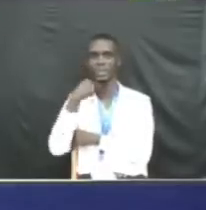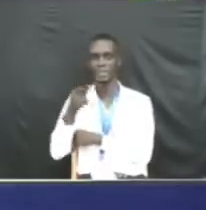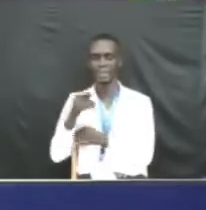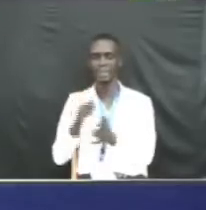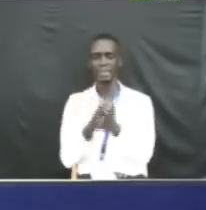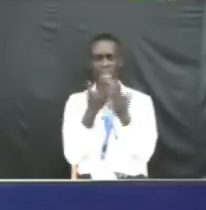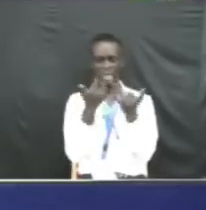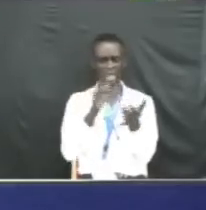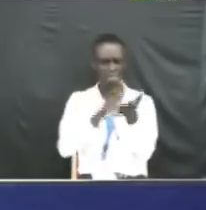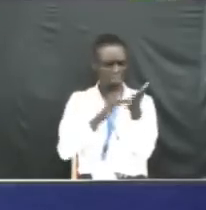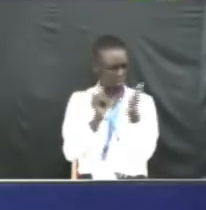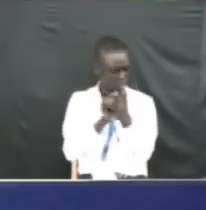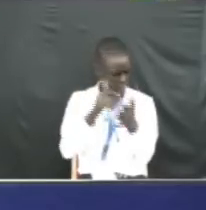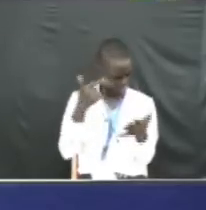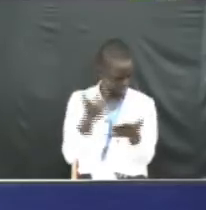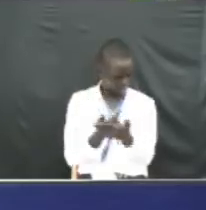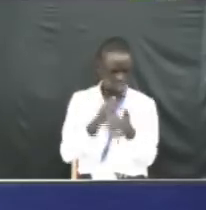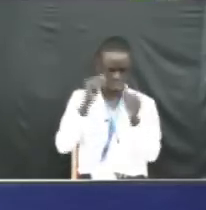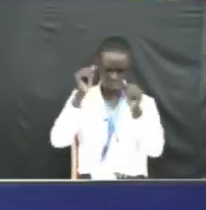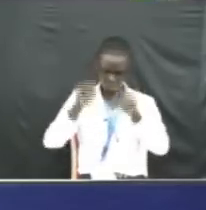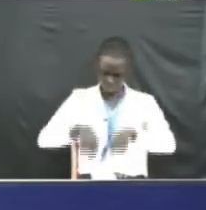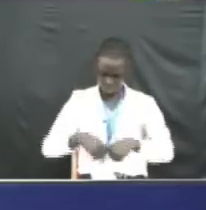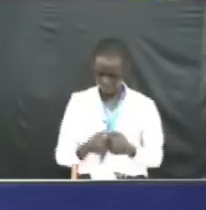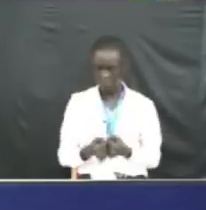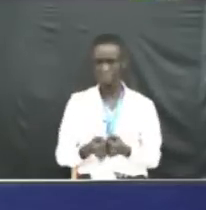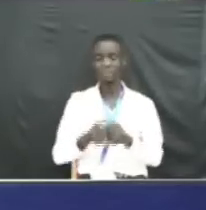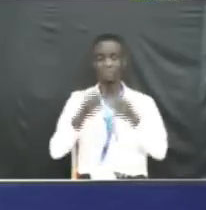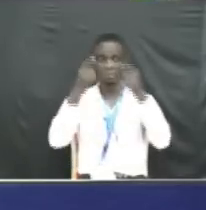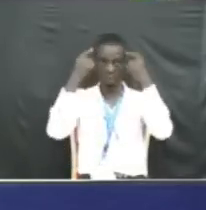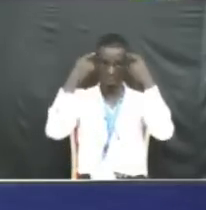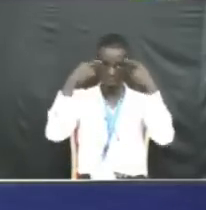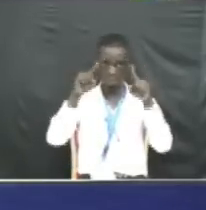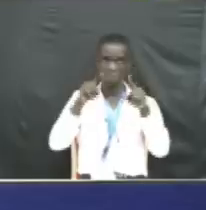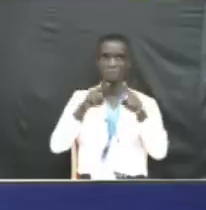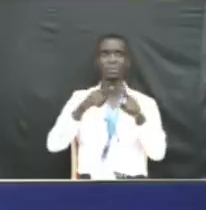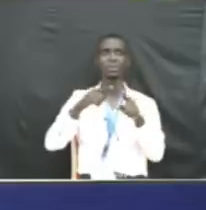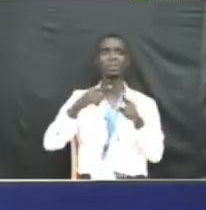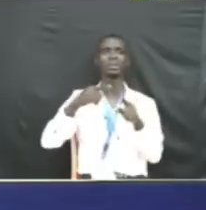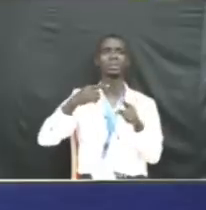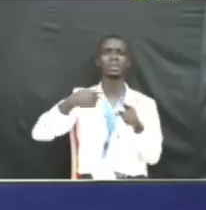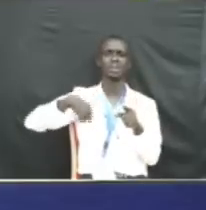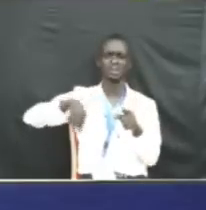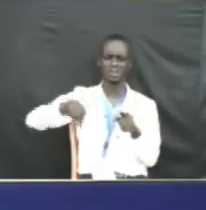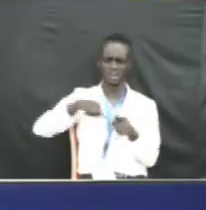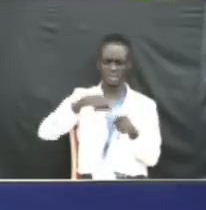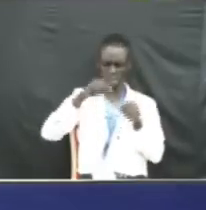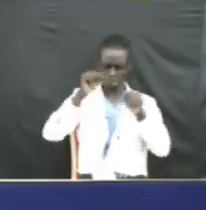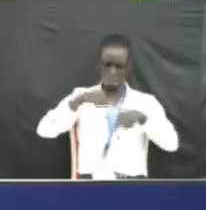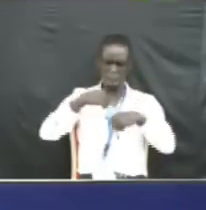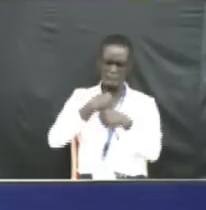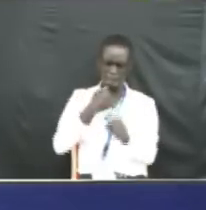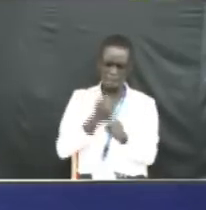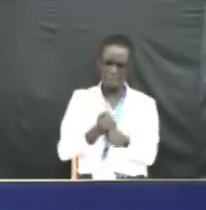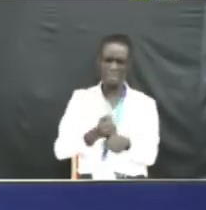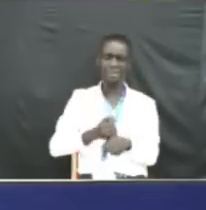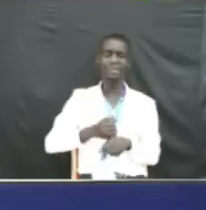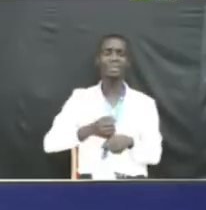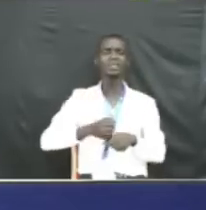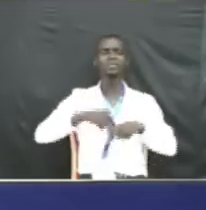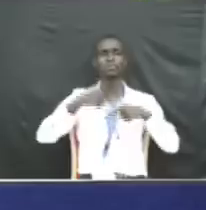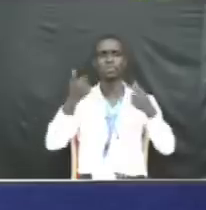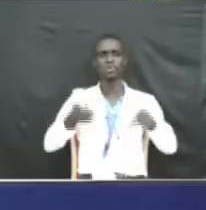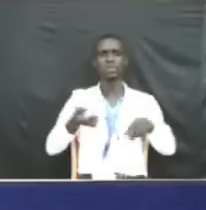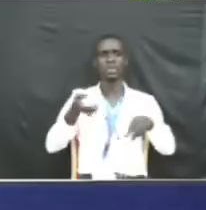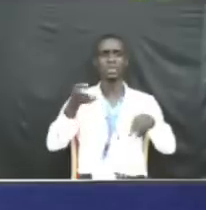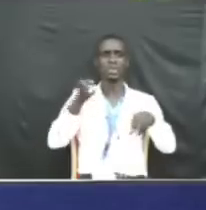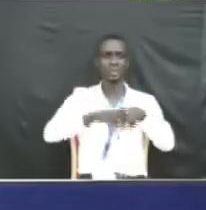nation. It is possible for us to make a maximum impact on our nation